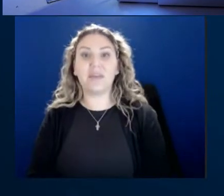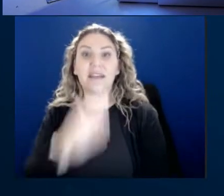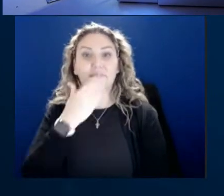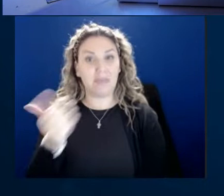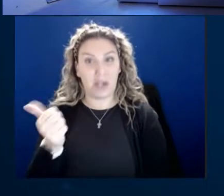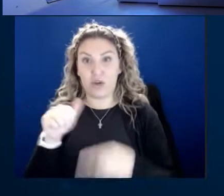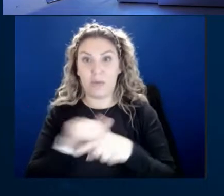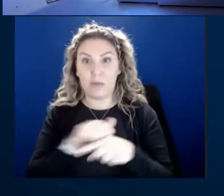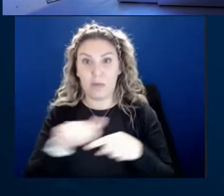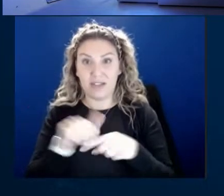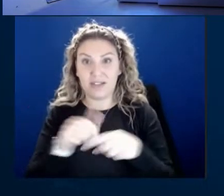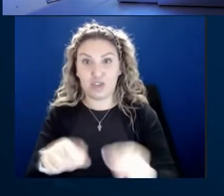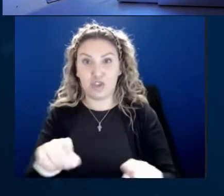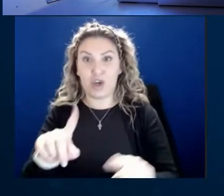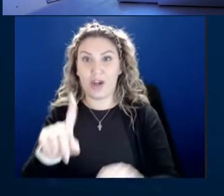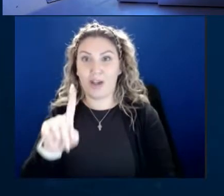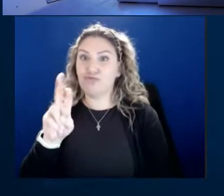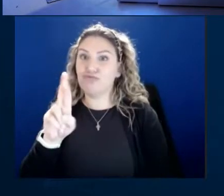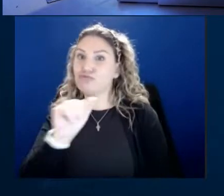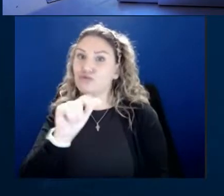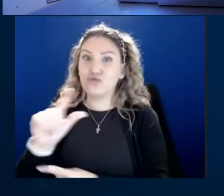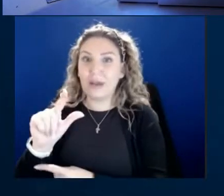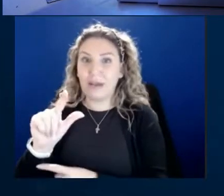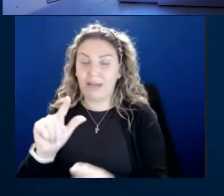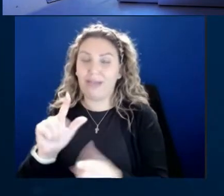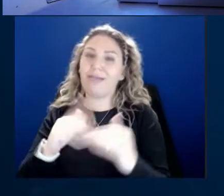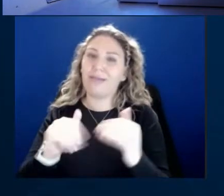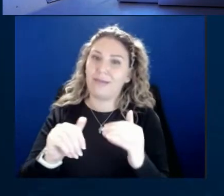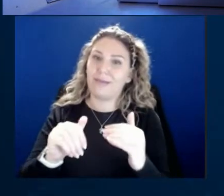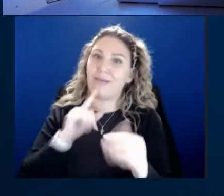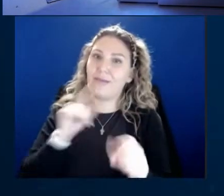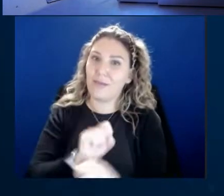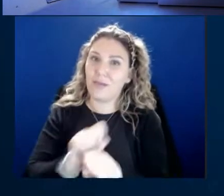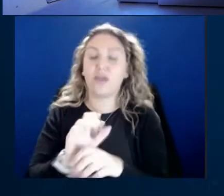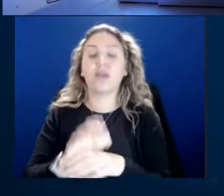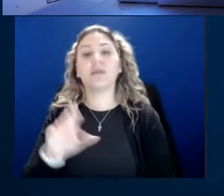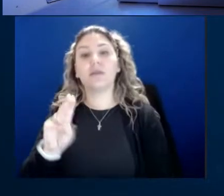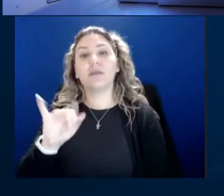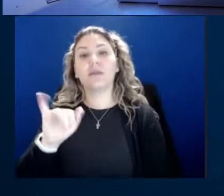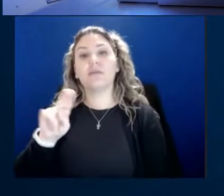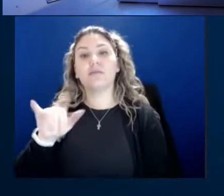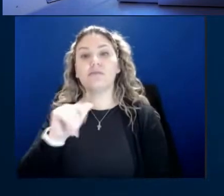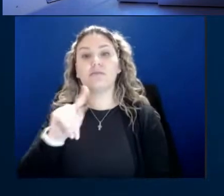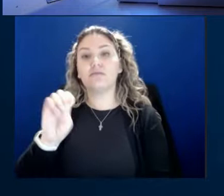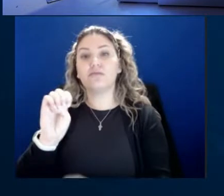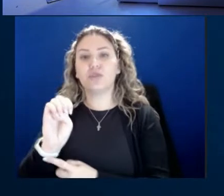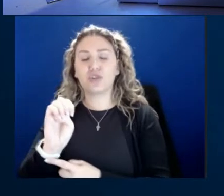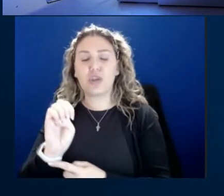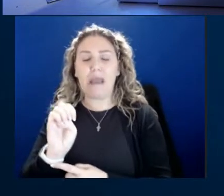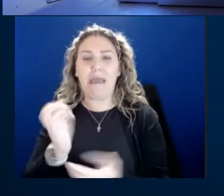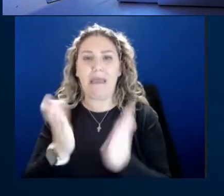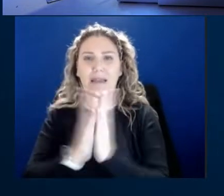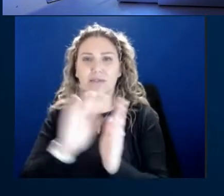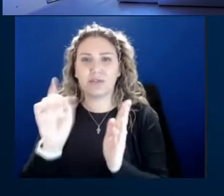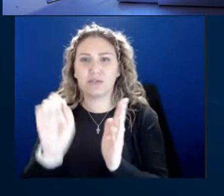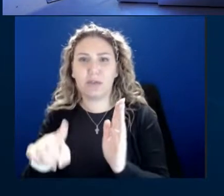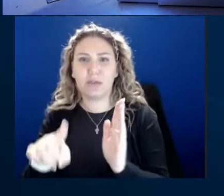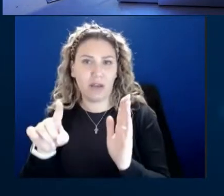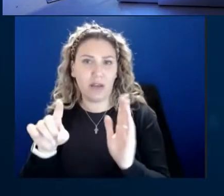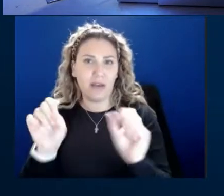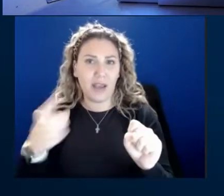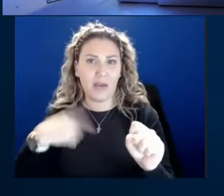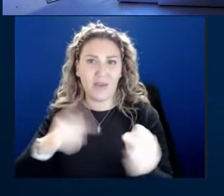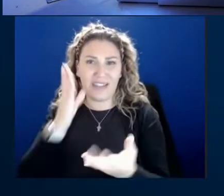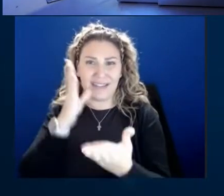drill. Right, absolutely. So Michelle has a question, and this is a tough one though, asking point blank if we could ever stop school shootings